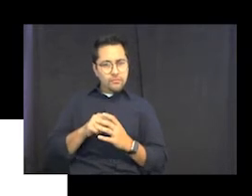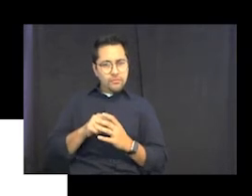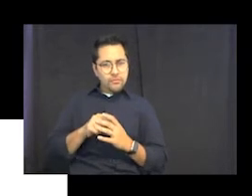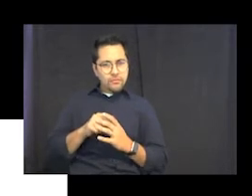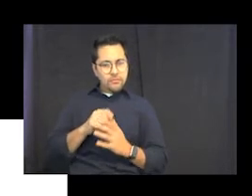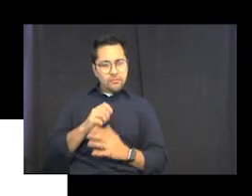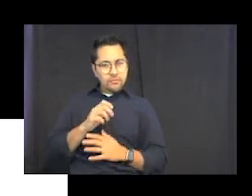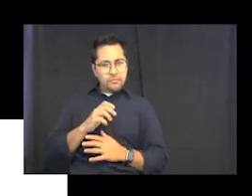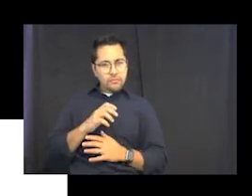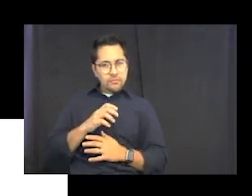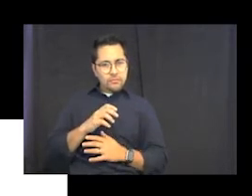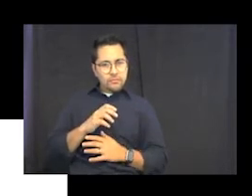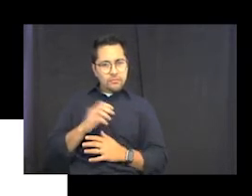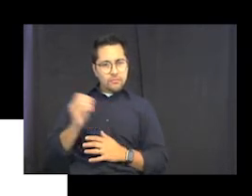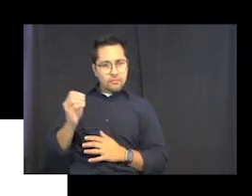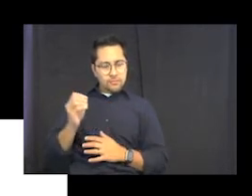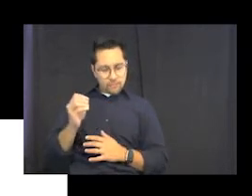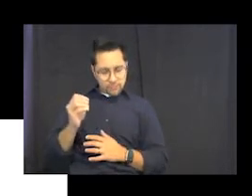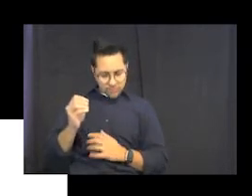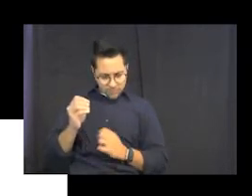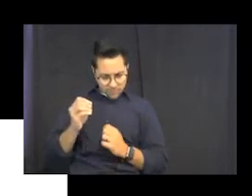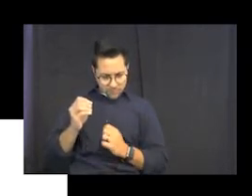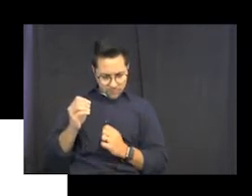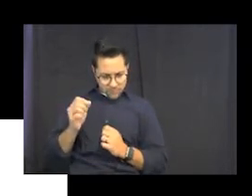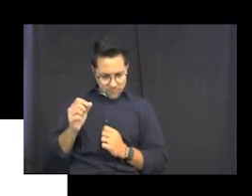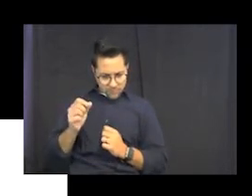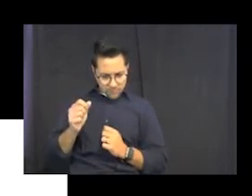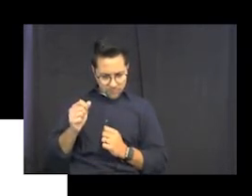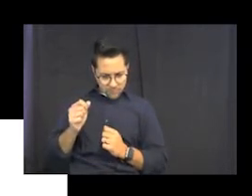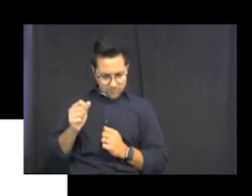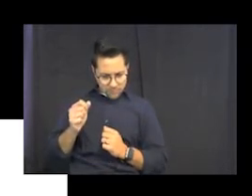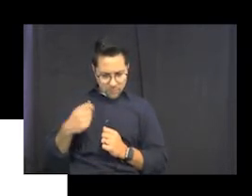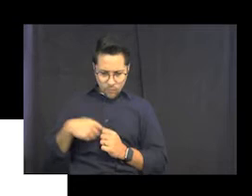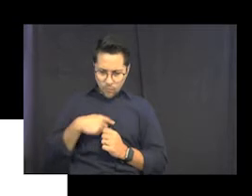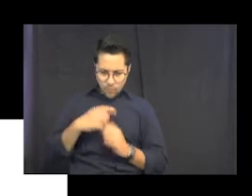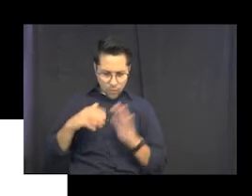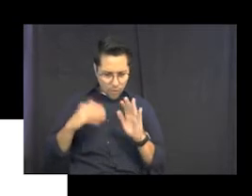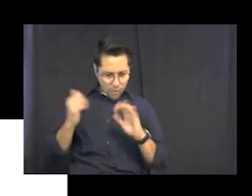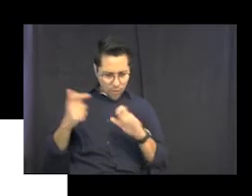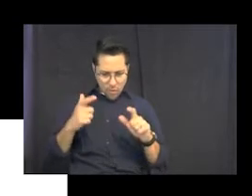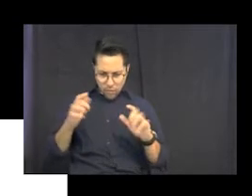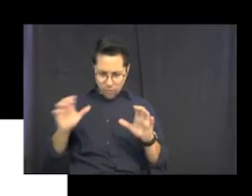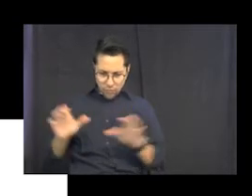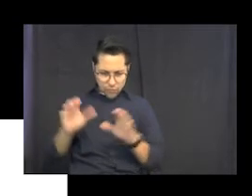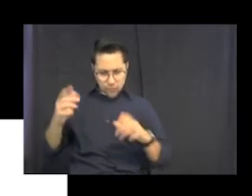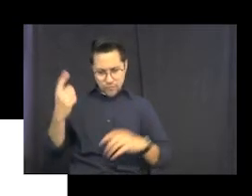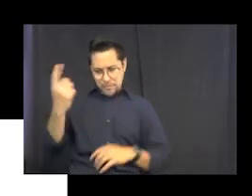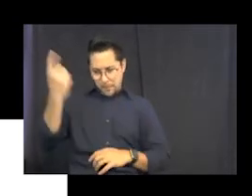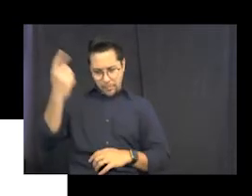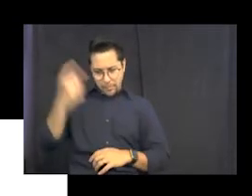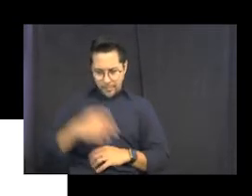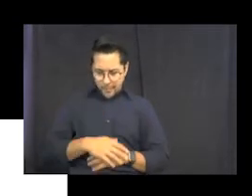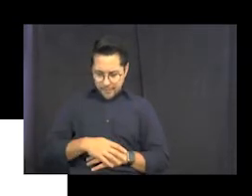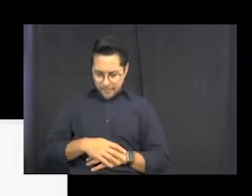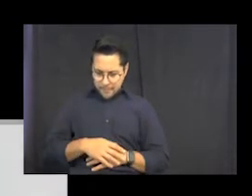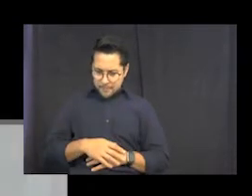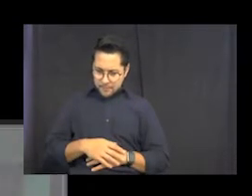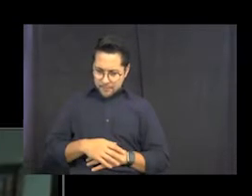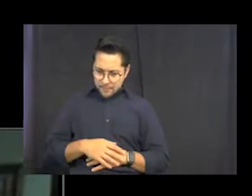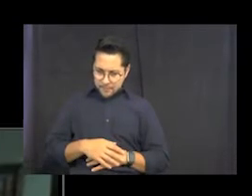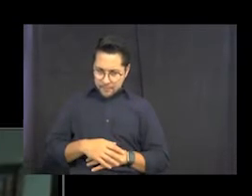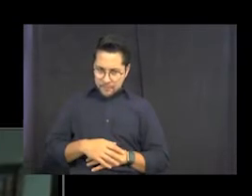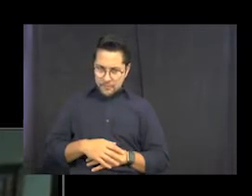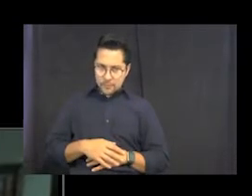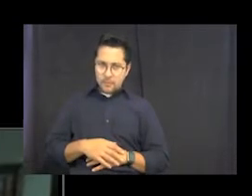and do. I learned we all do something. We all be doing things